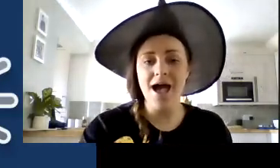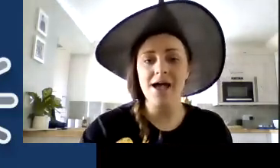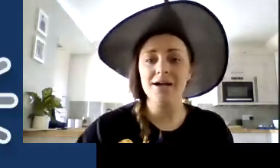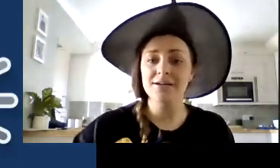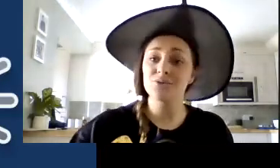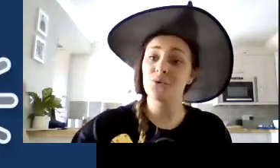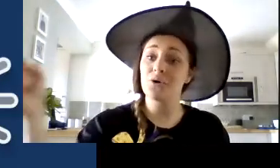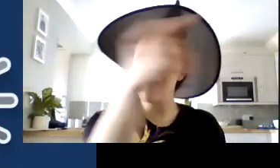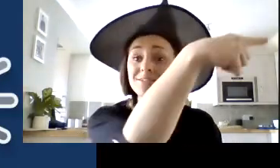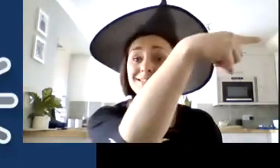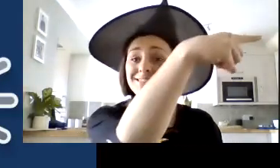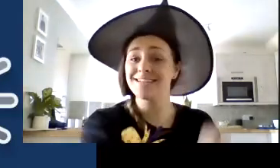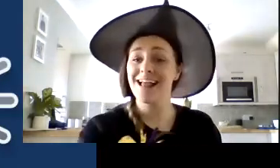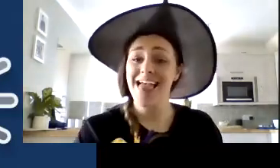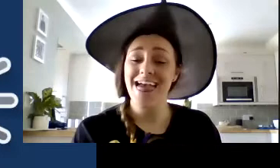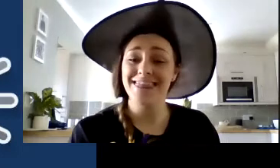and